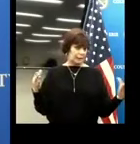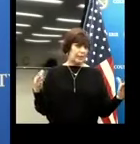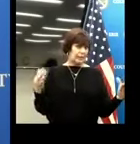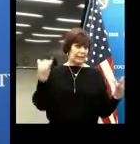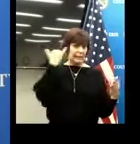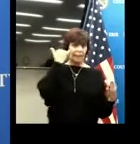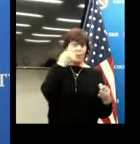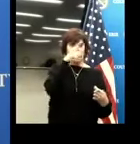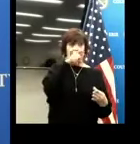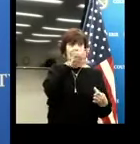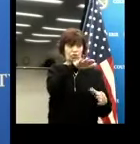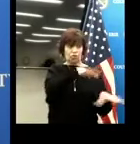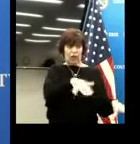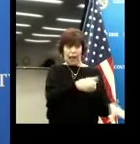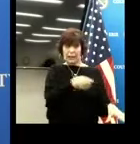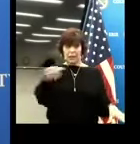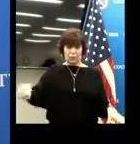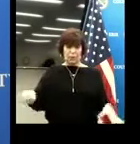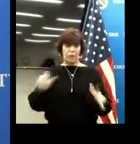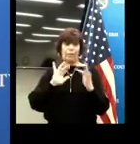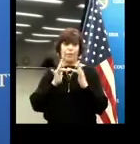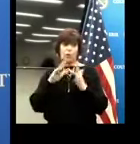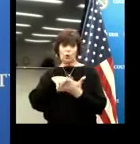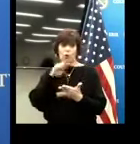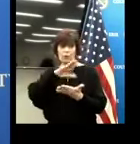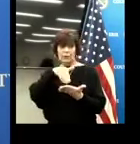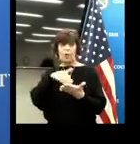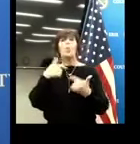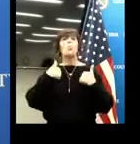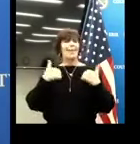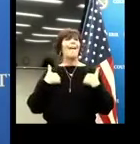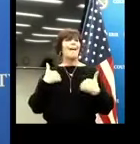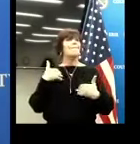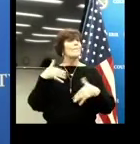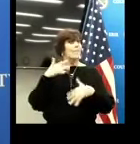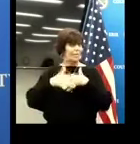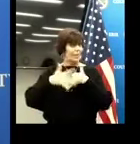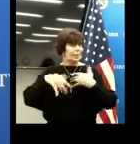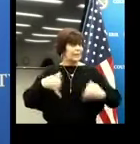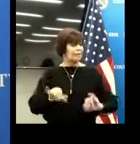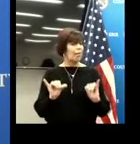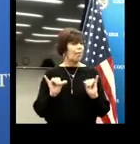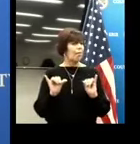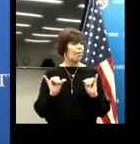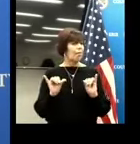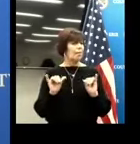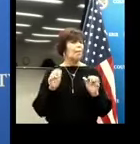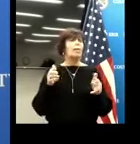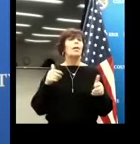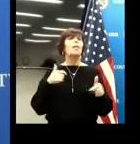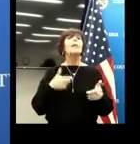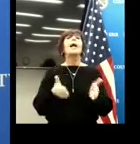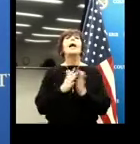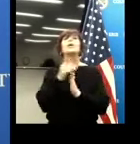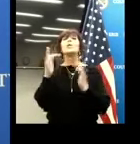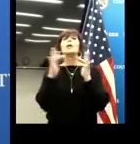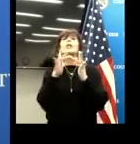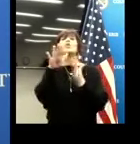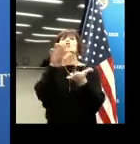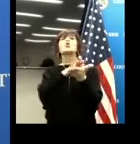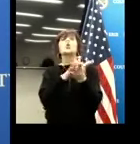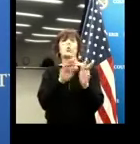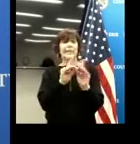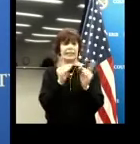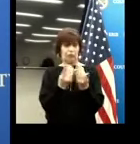you need to put your child into a virtual learning center, we still have openings, and we ask that you contact your school